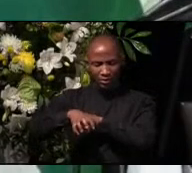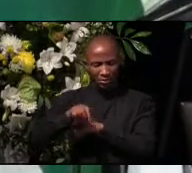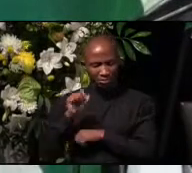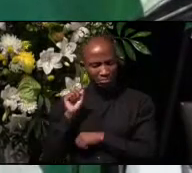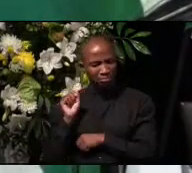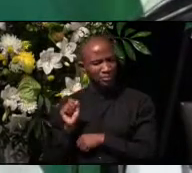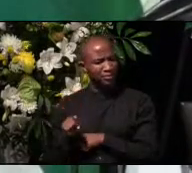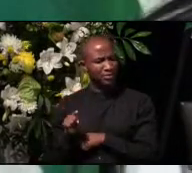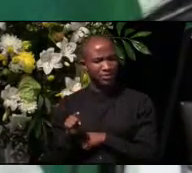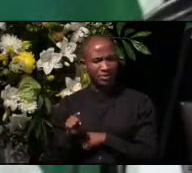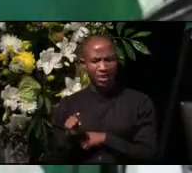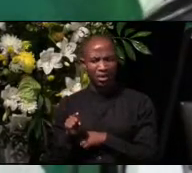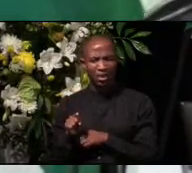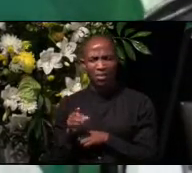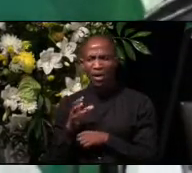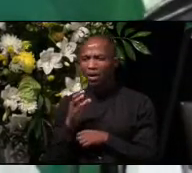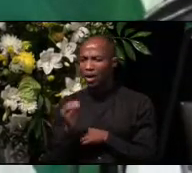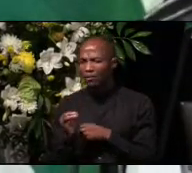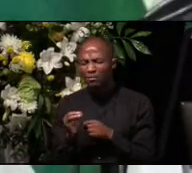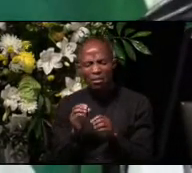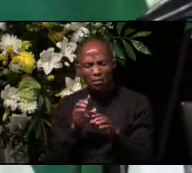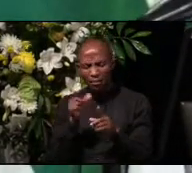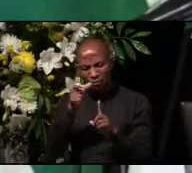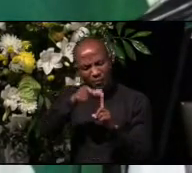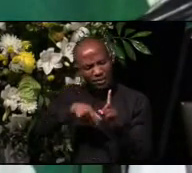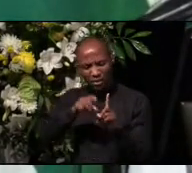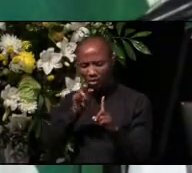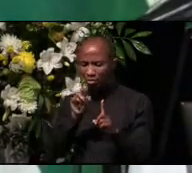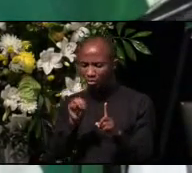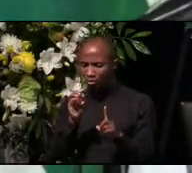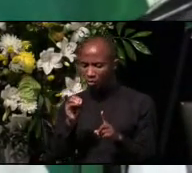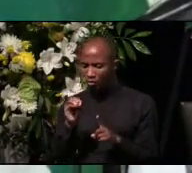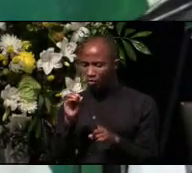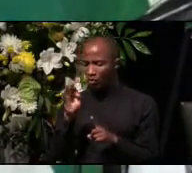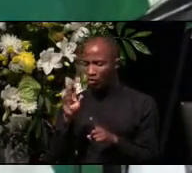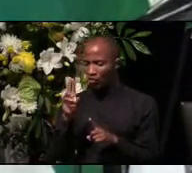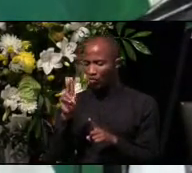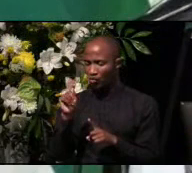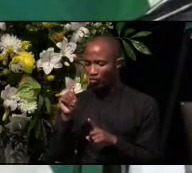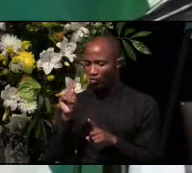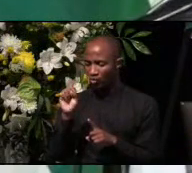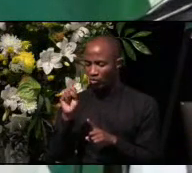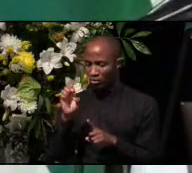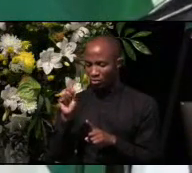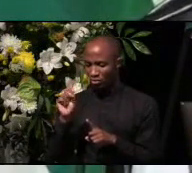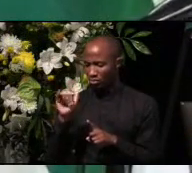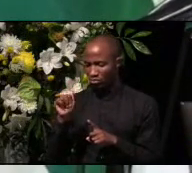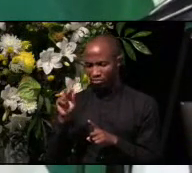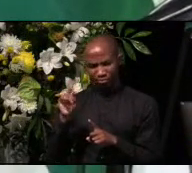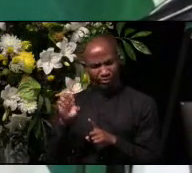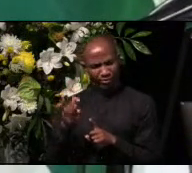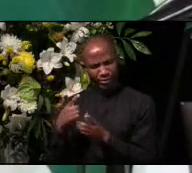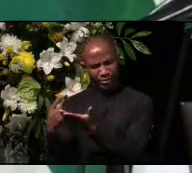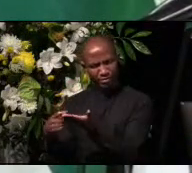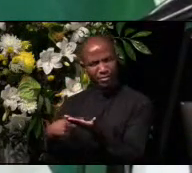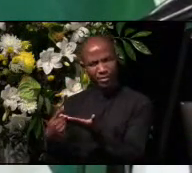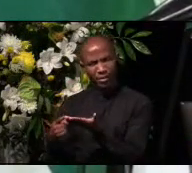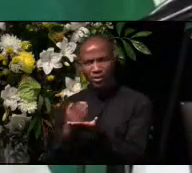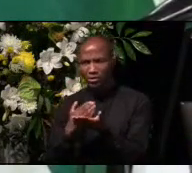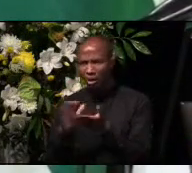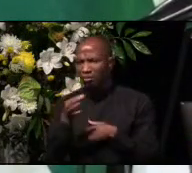saying anything about edwinyani somebody was telling me that he's from